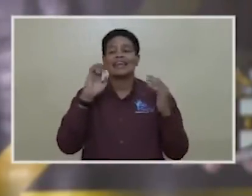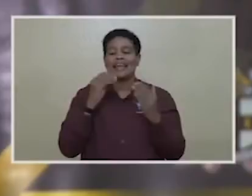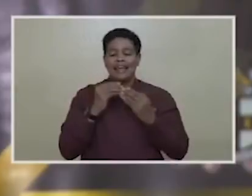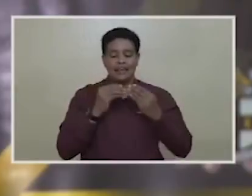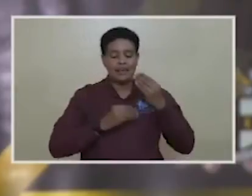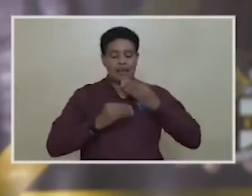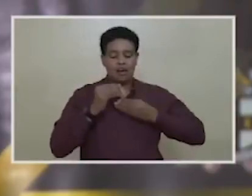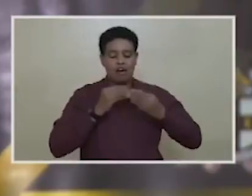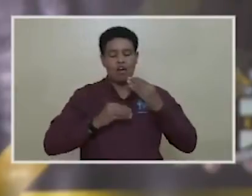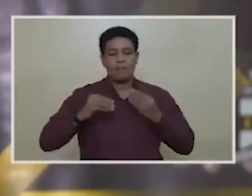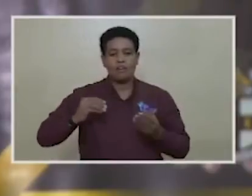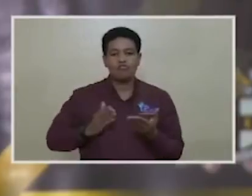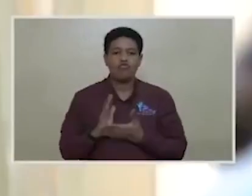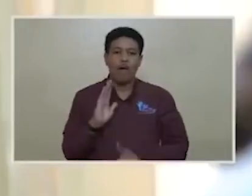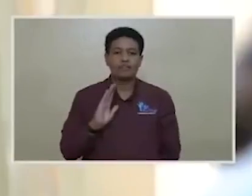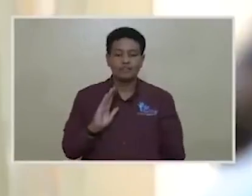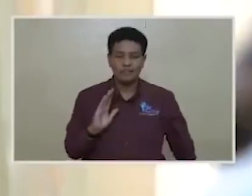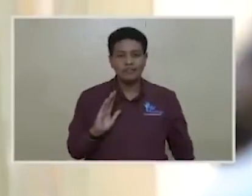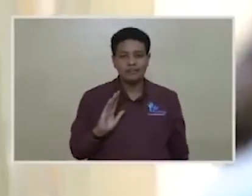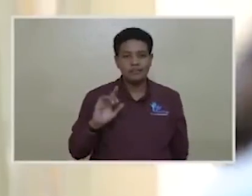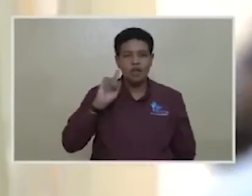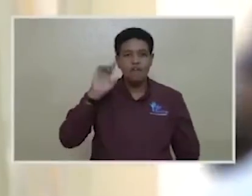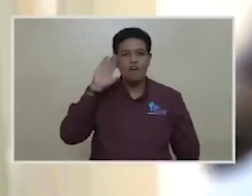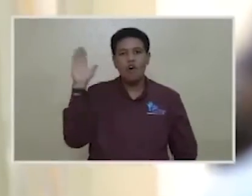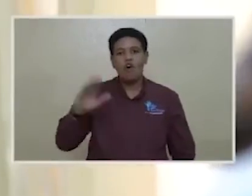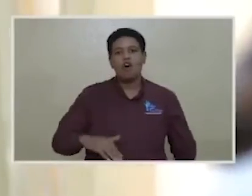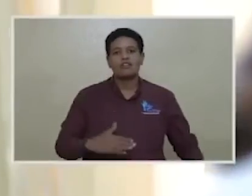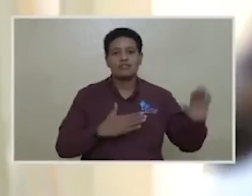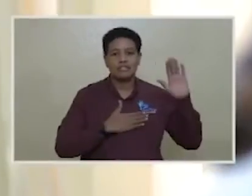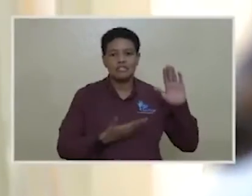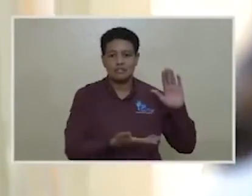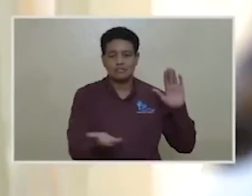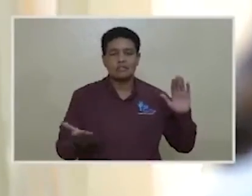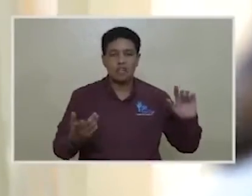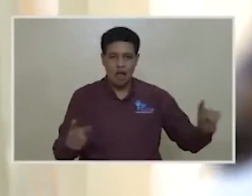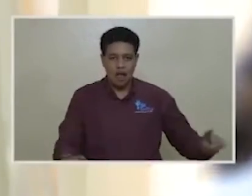economic rights of every citizen.